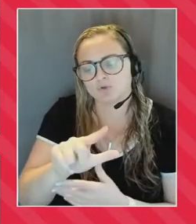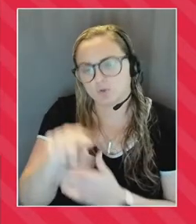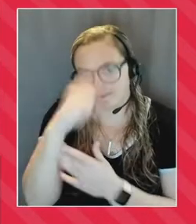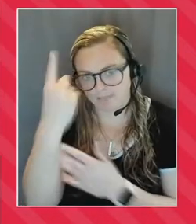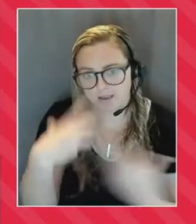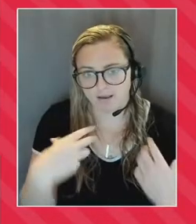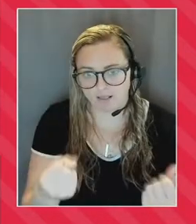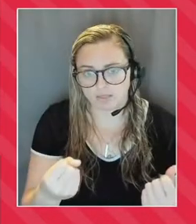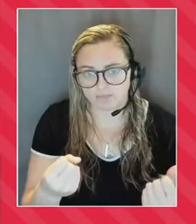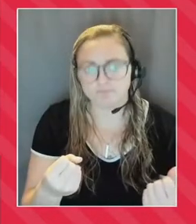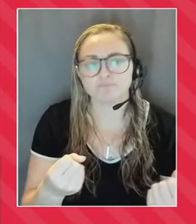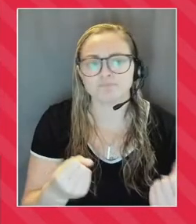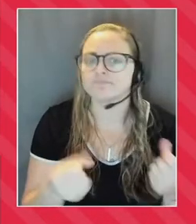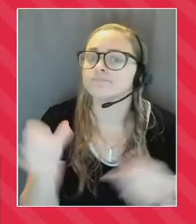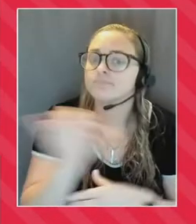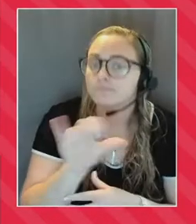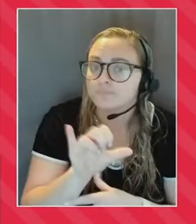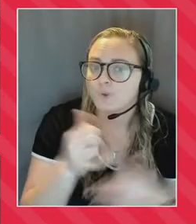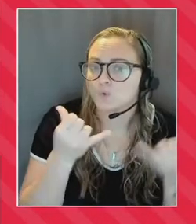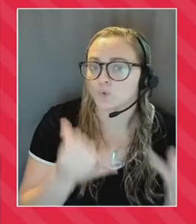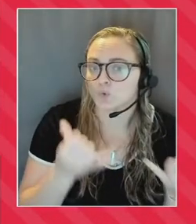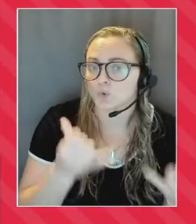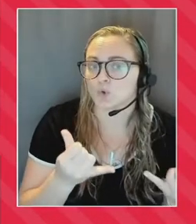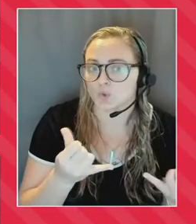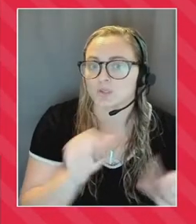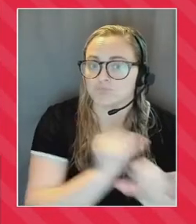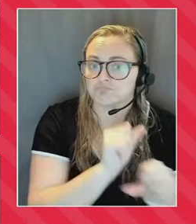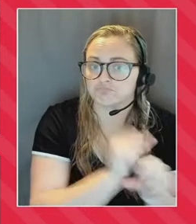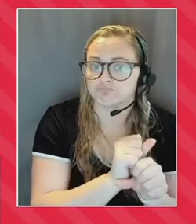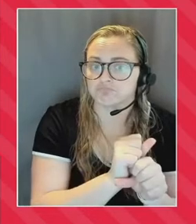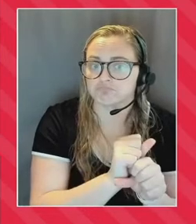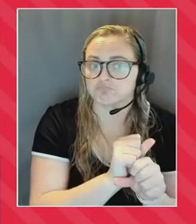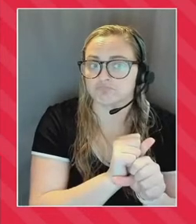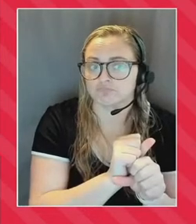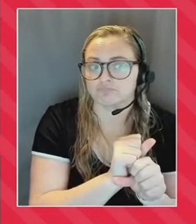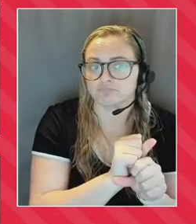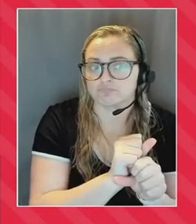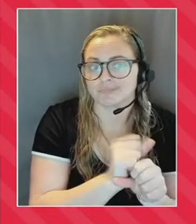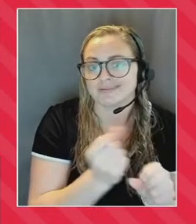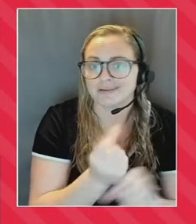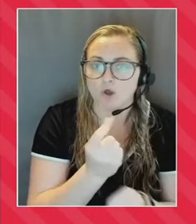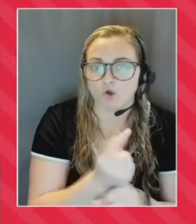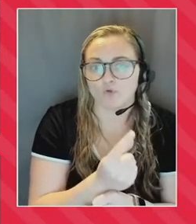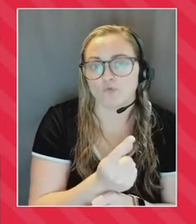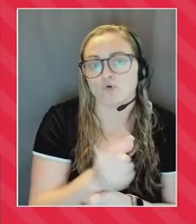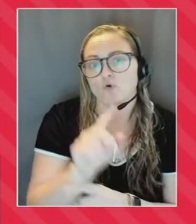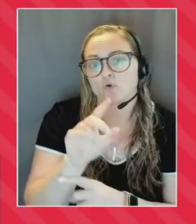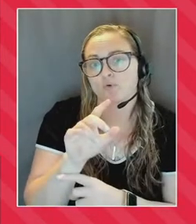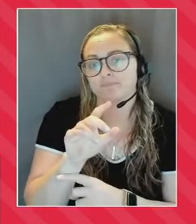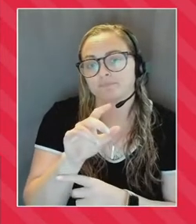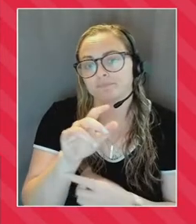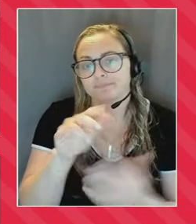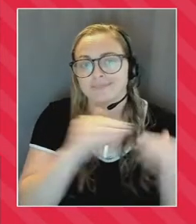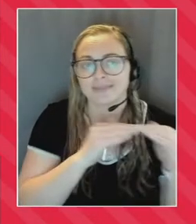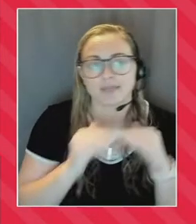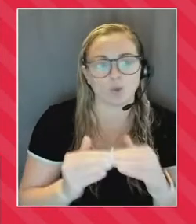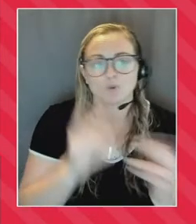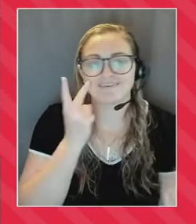Dr. Odom Jung is also currently serving as the inaugural Equity Visiting Scholar at Feeding America.